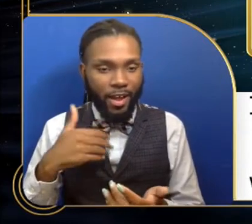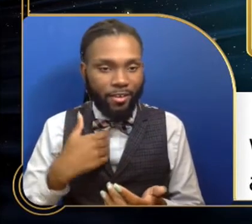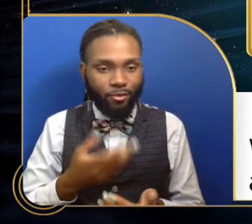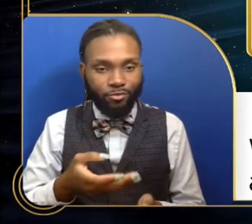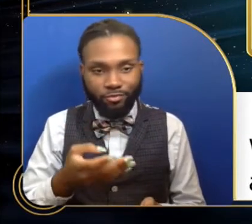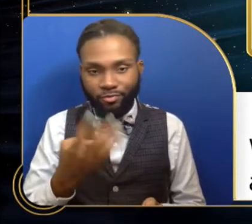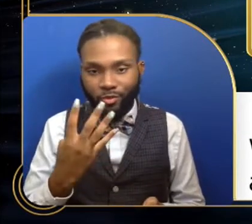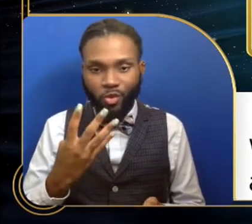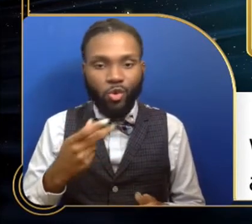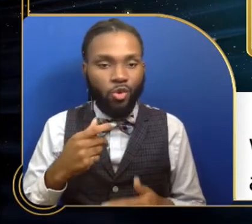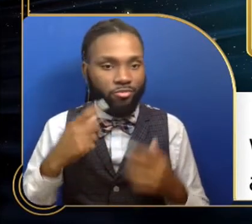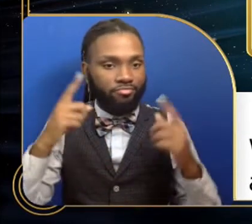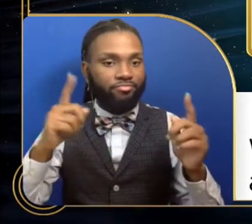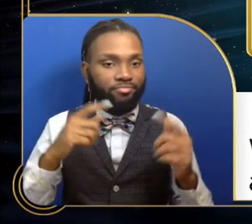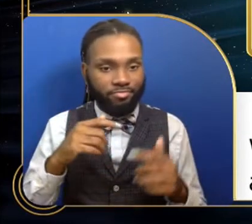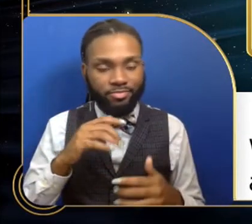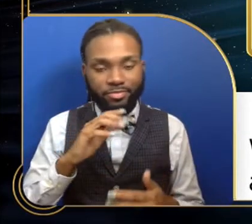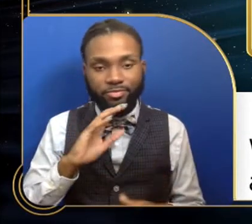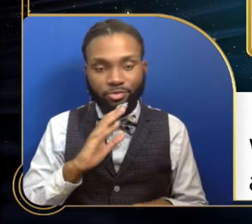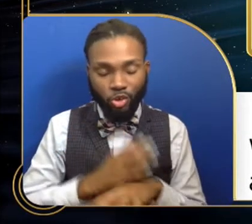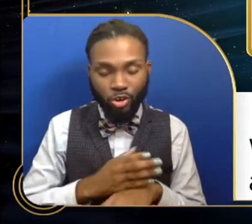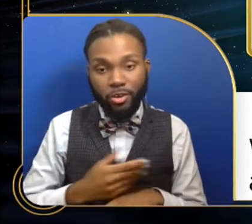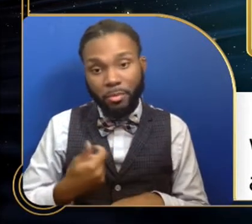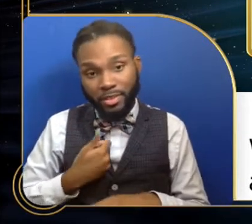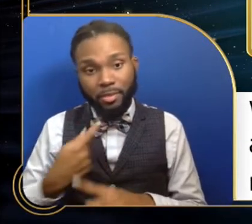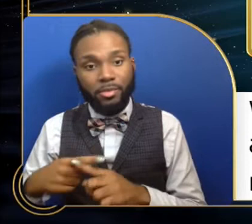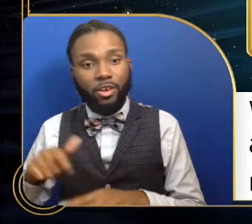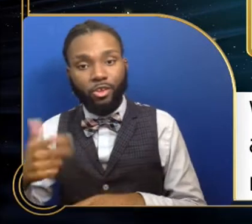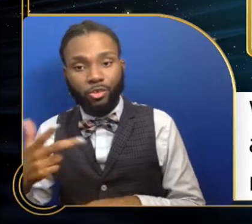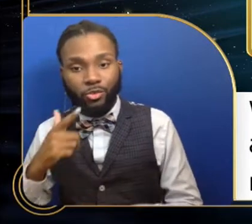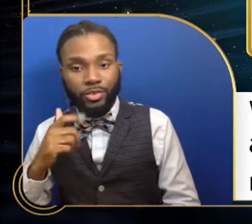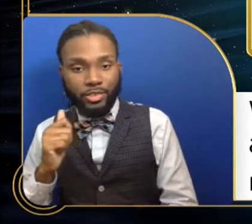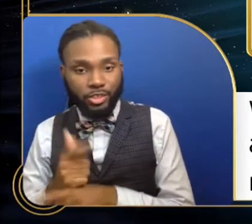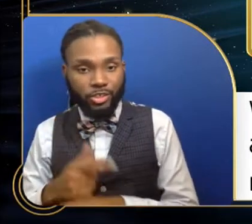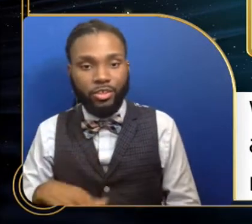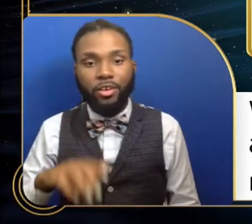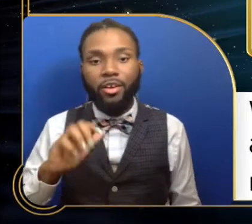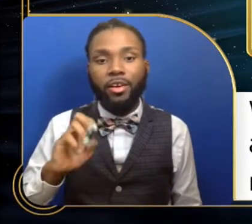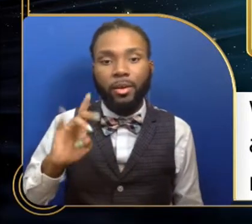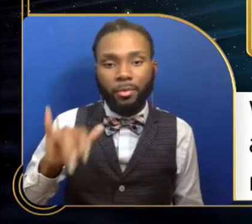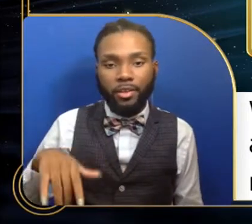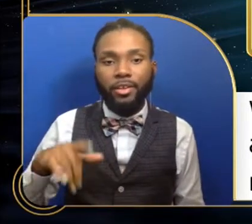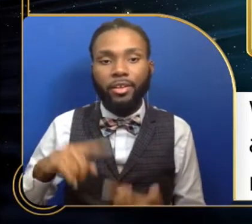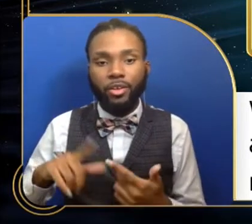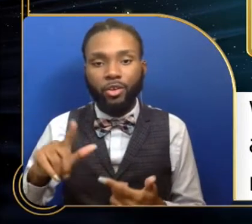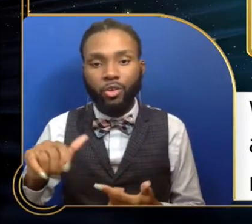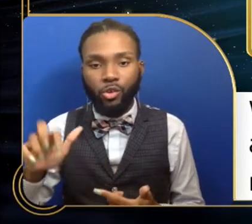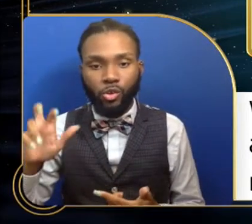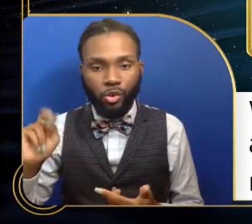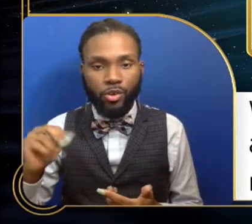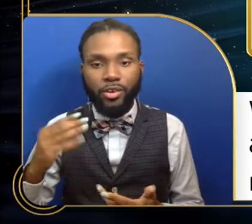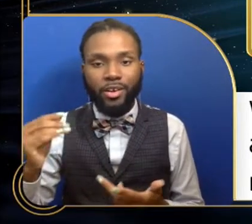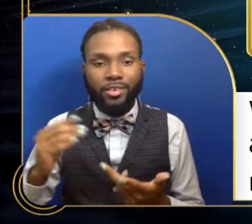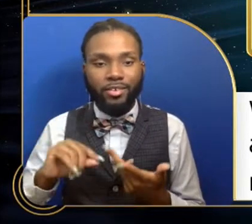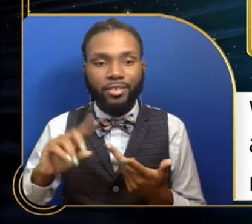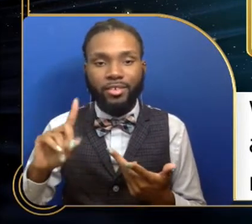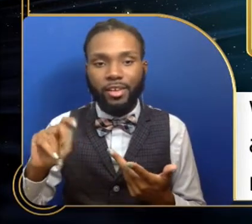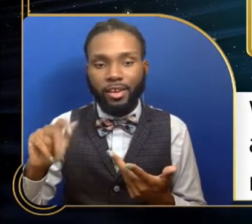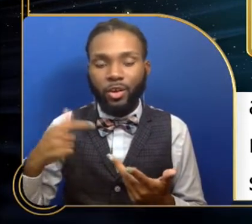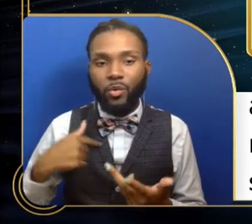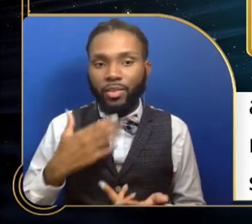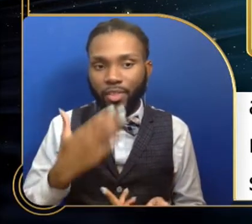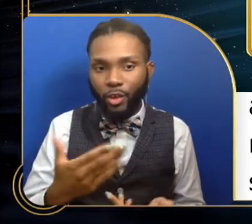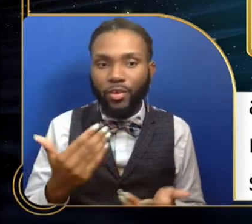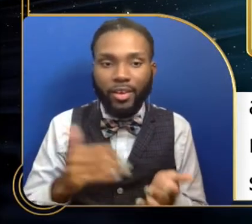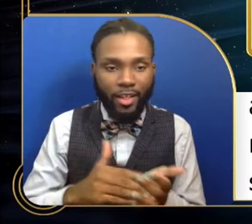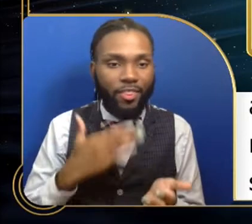of myself and my 3 sisters, Emily, Laurie, and Dana, we salute and appreciate you. Thank you again, Senator, for being part of this exciting